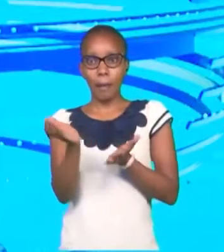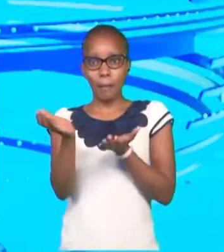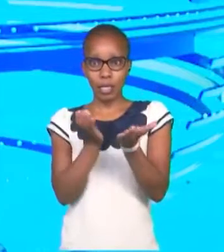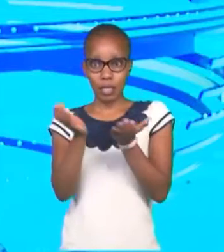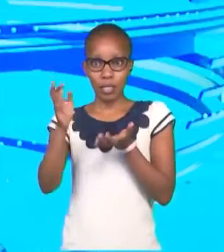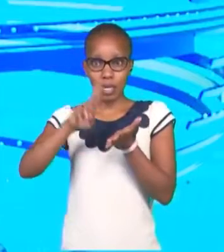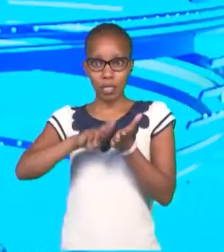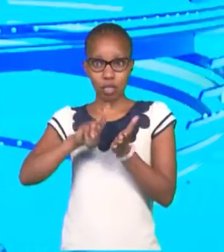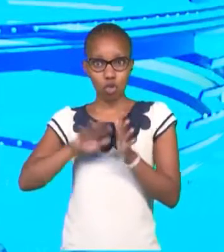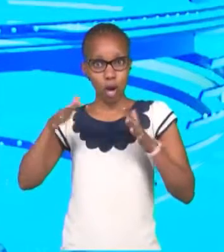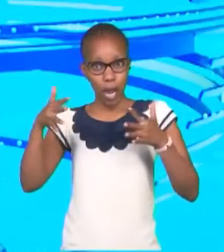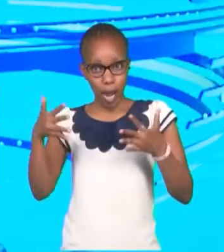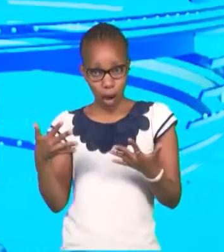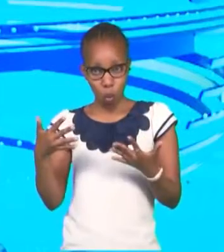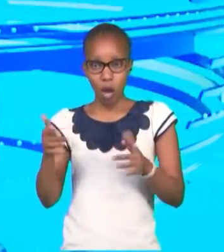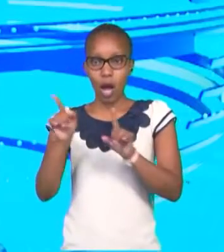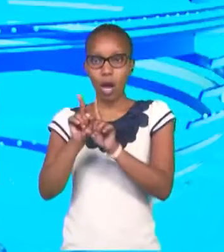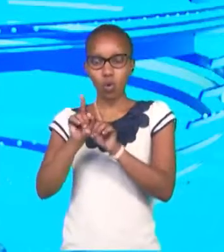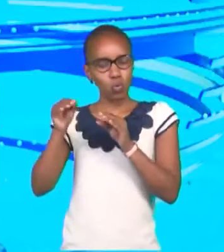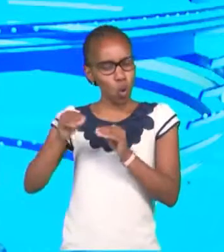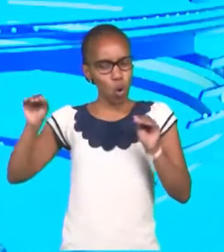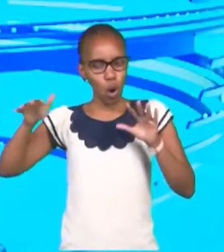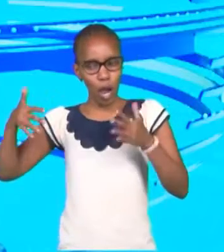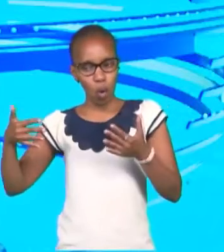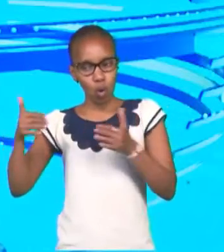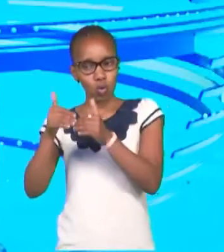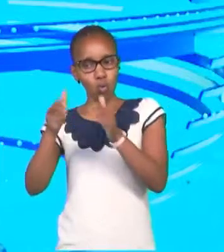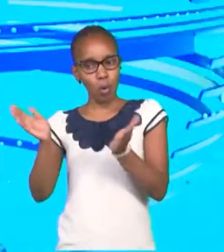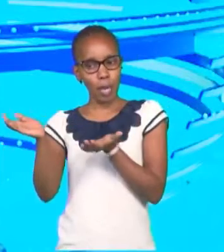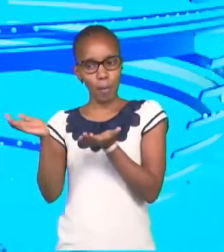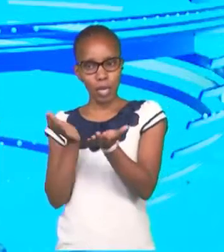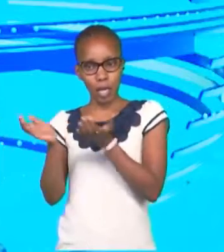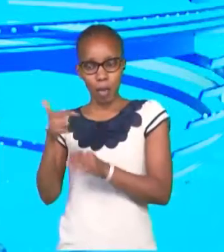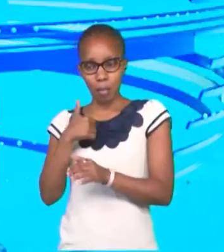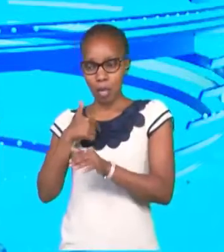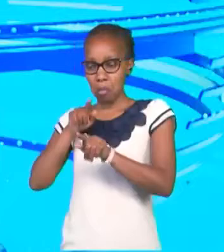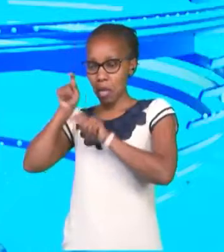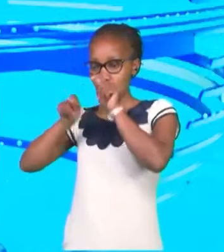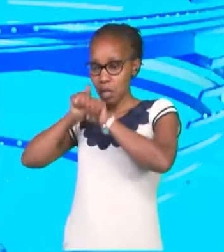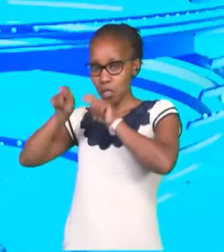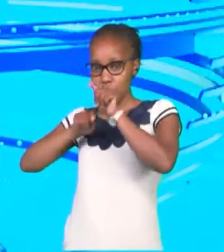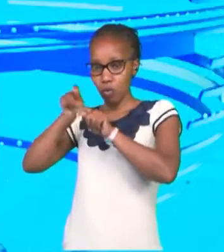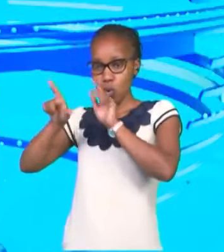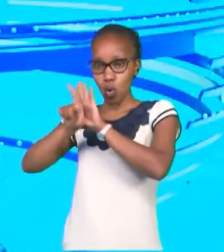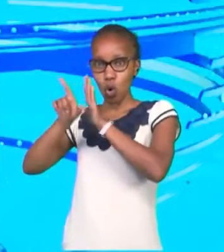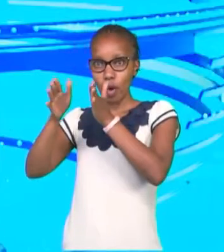registration and what duration does it take to open a business? I spoke to Kageni Kimathi, a commercial lawyer